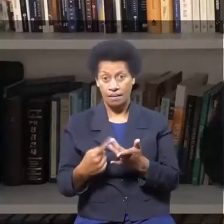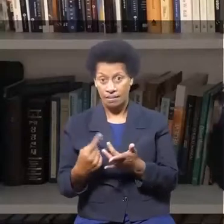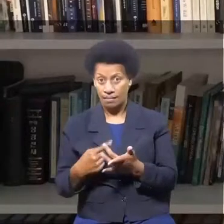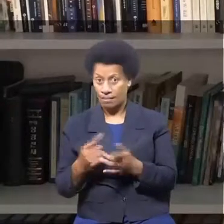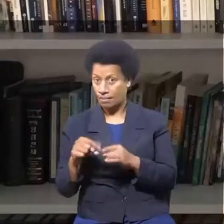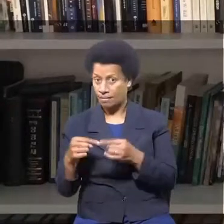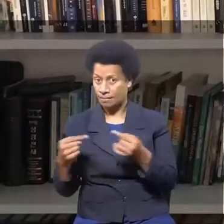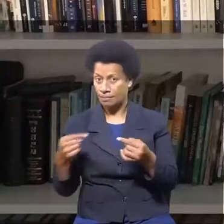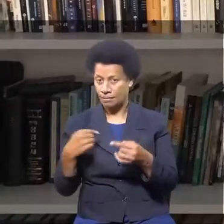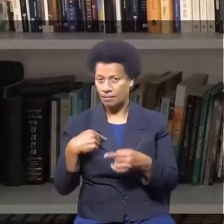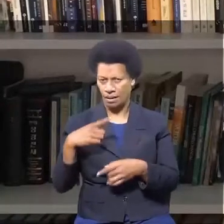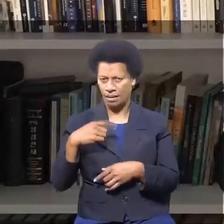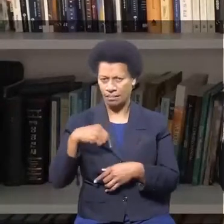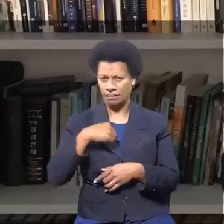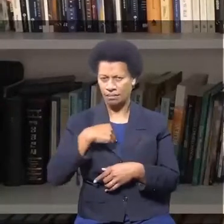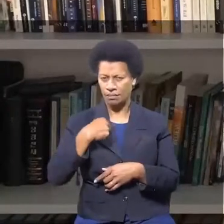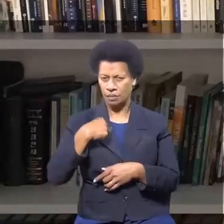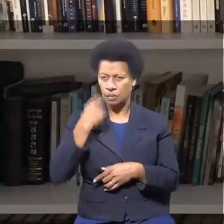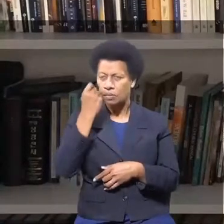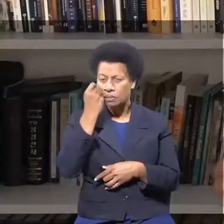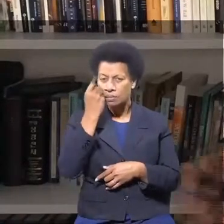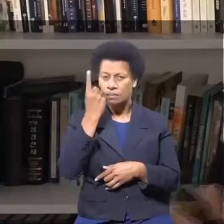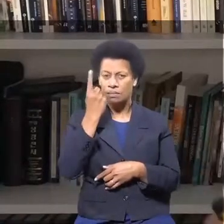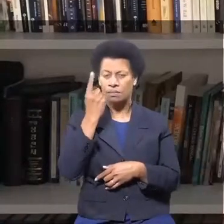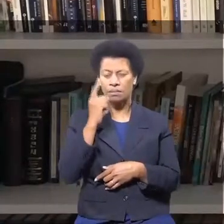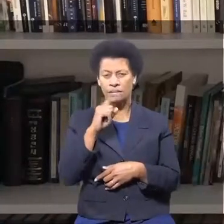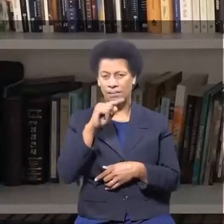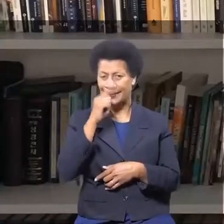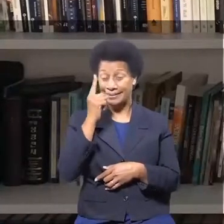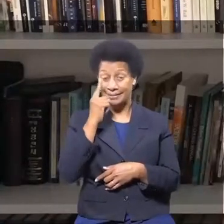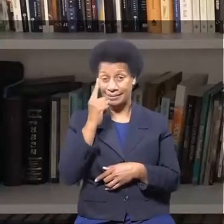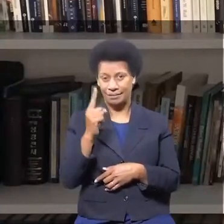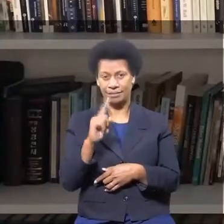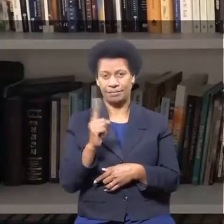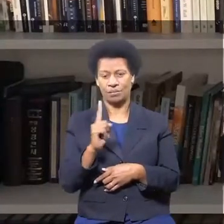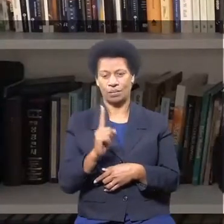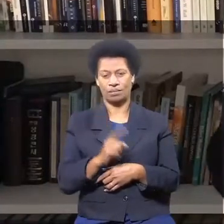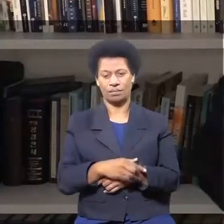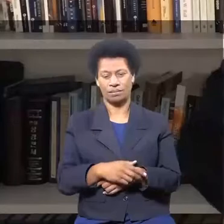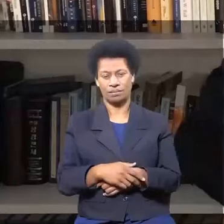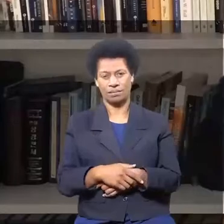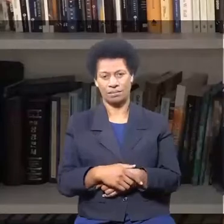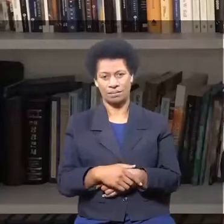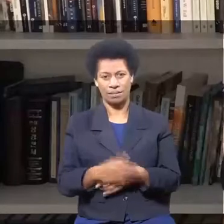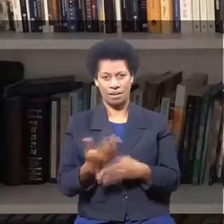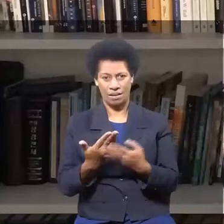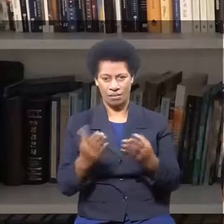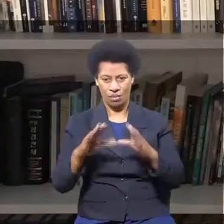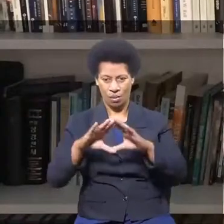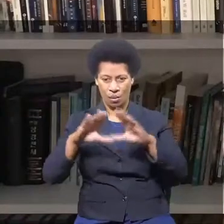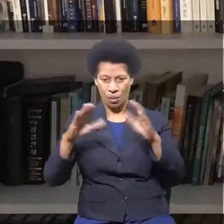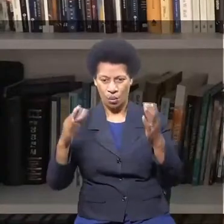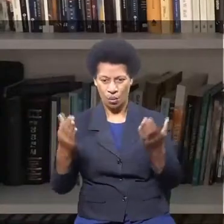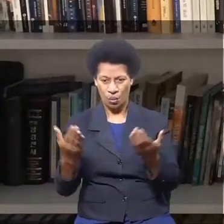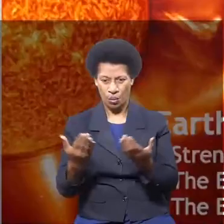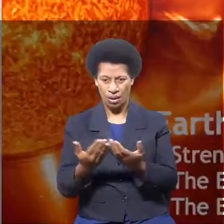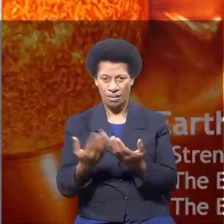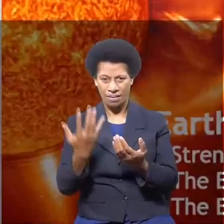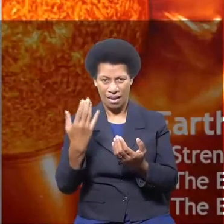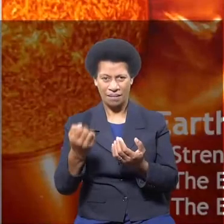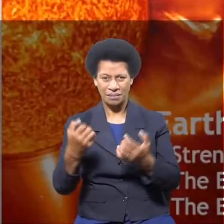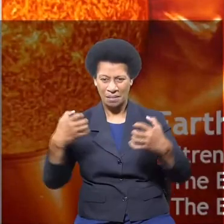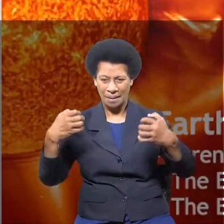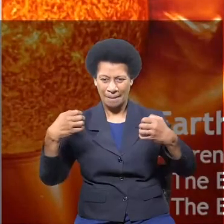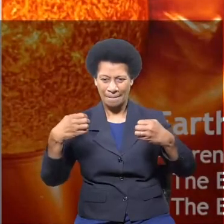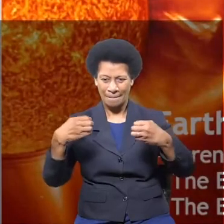But there's another thing that we need to understand, which we can't actually see, and that is around our Earth is